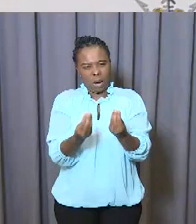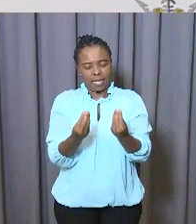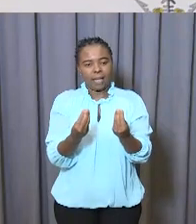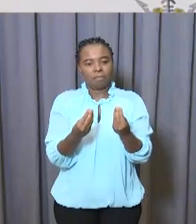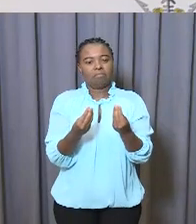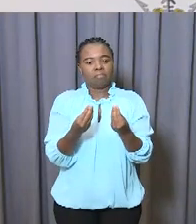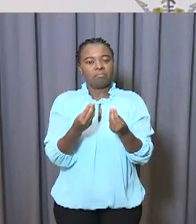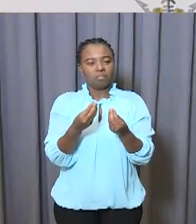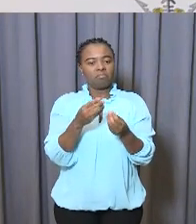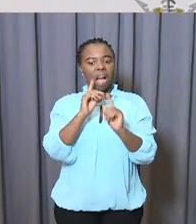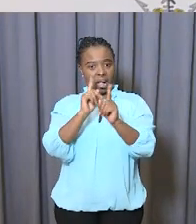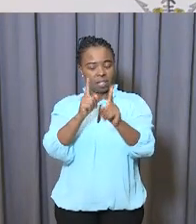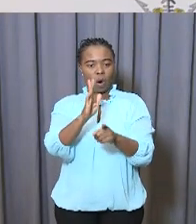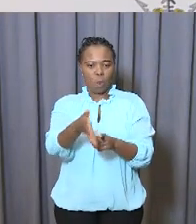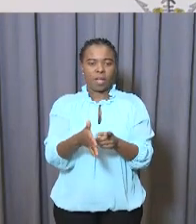will answer.